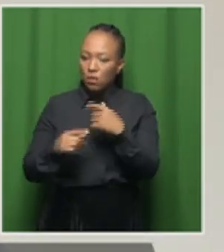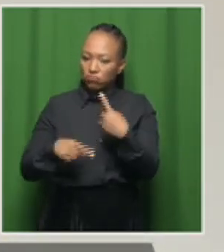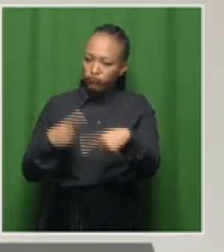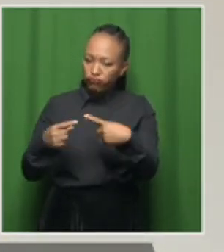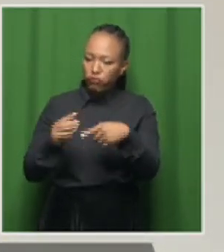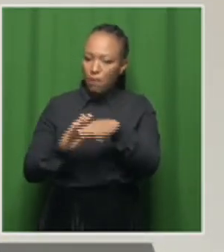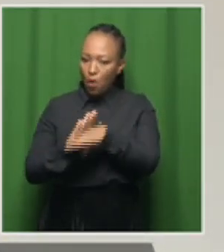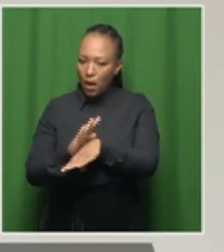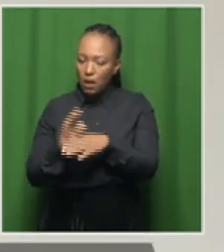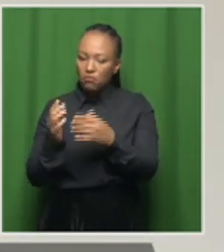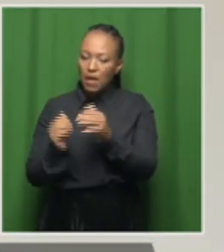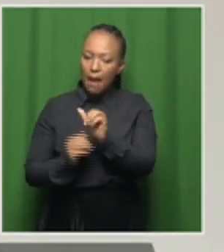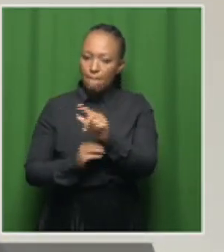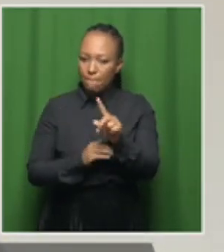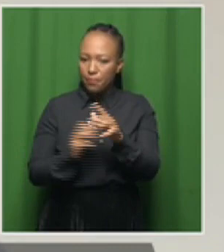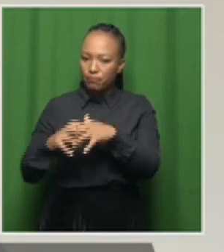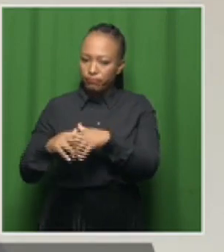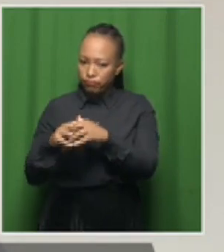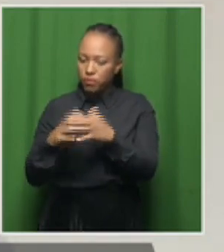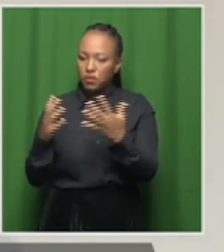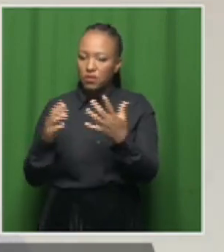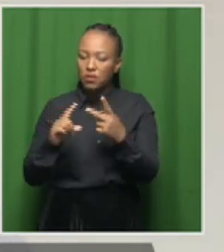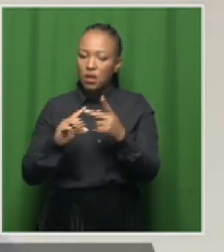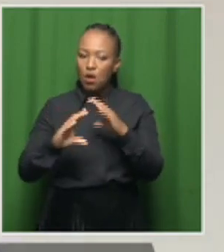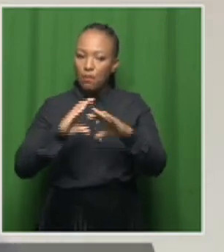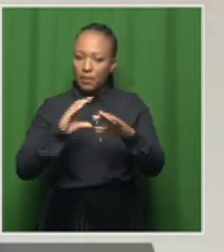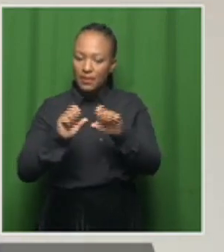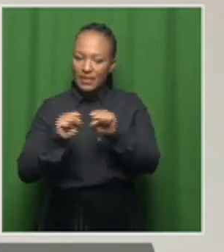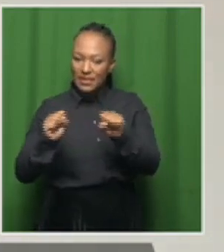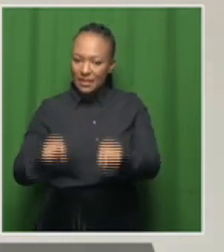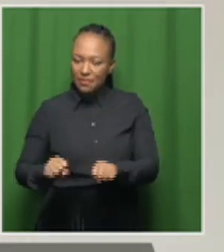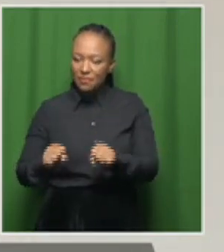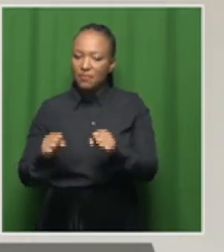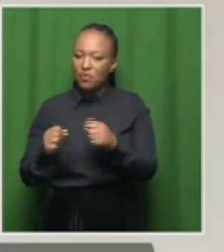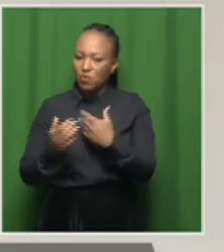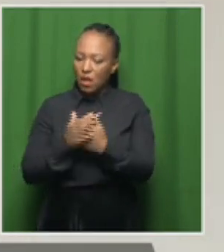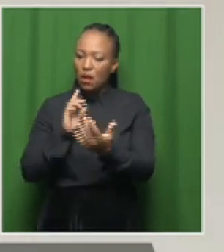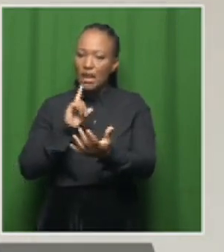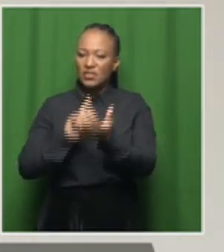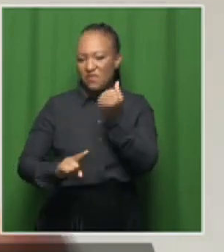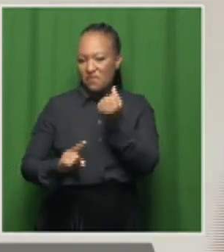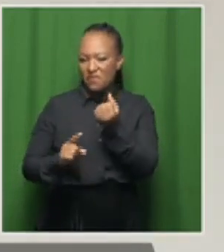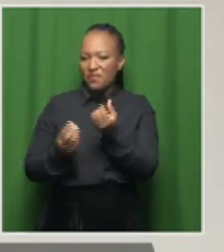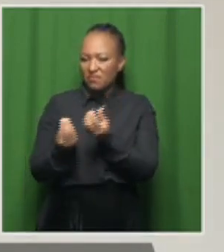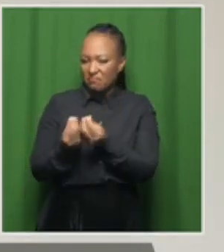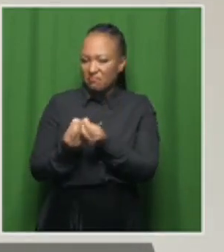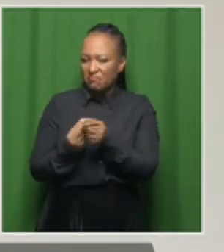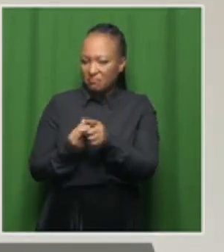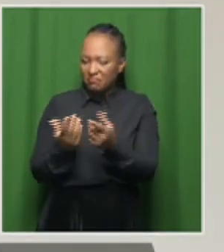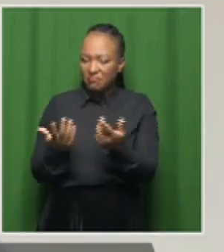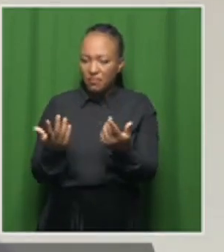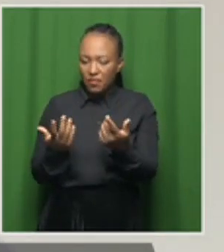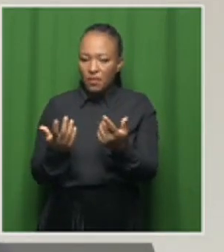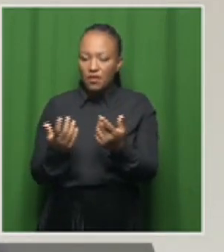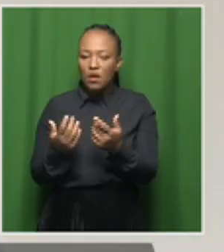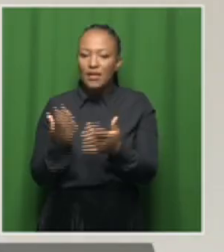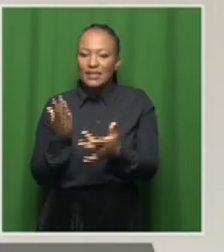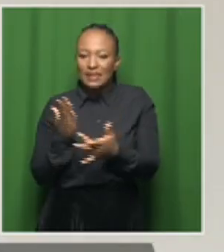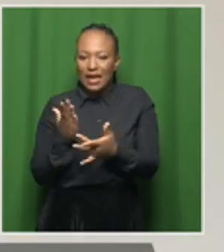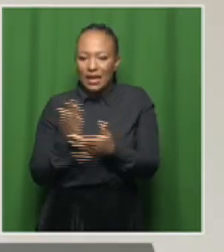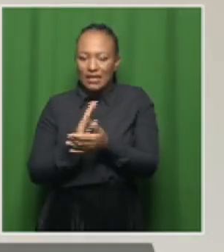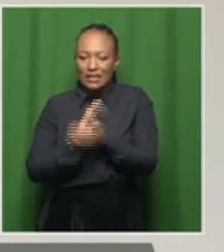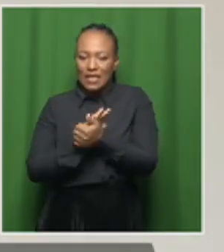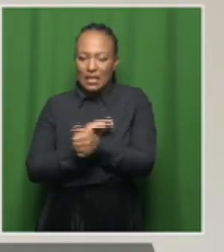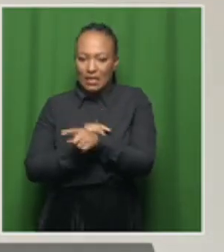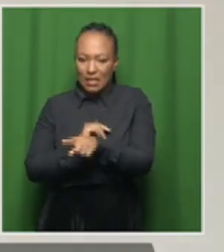build applications, as well as communicate with systems to be able to achieve an outcome. So in a broad sense, that's what tech skills are. So what